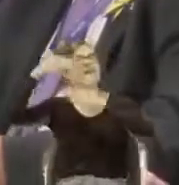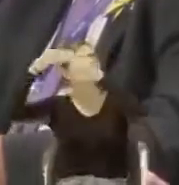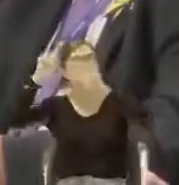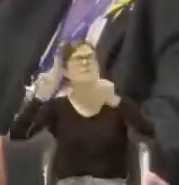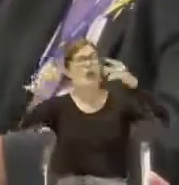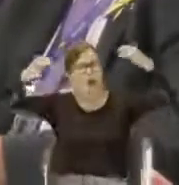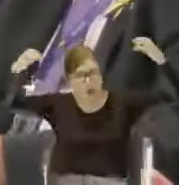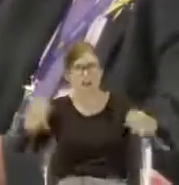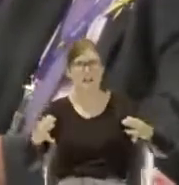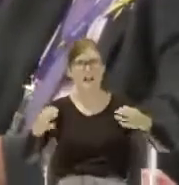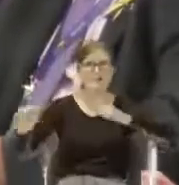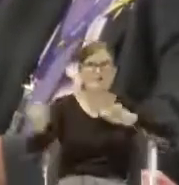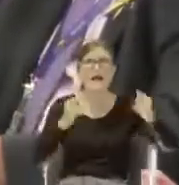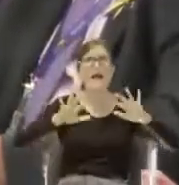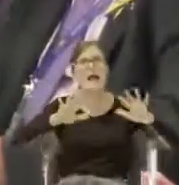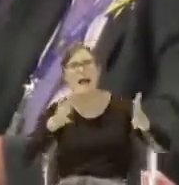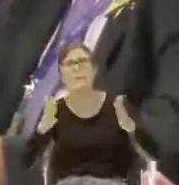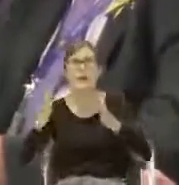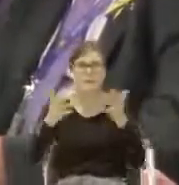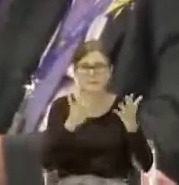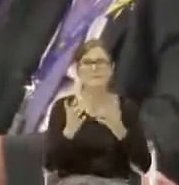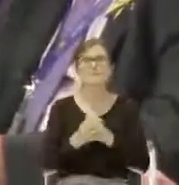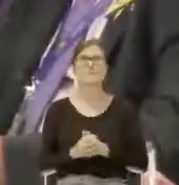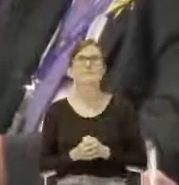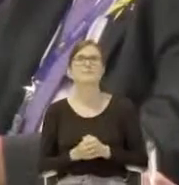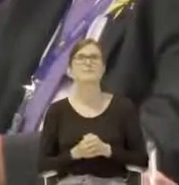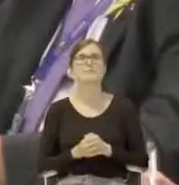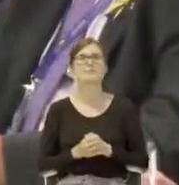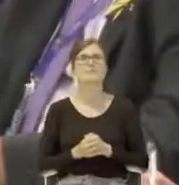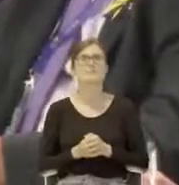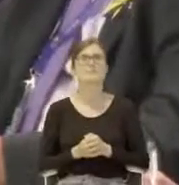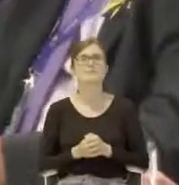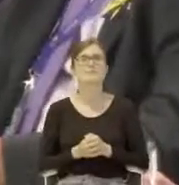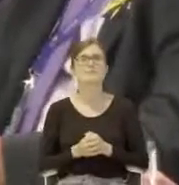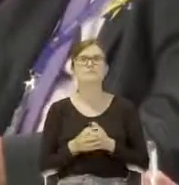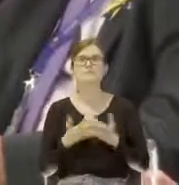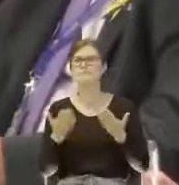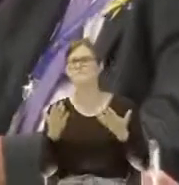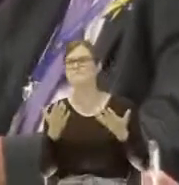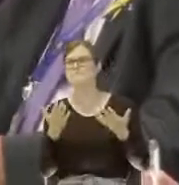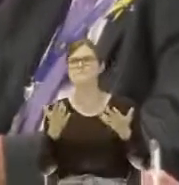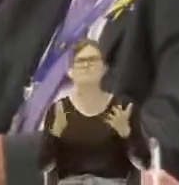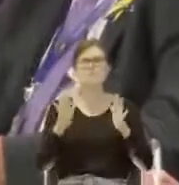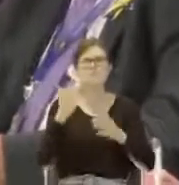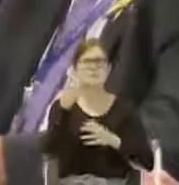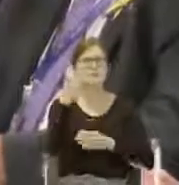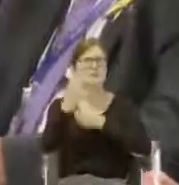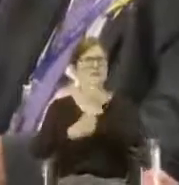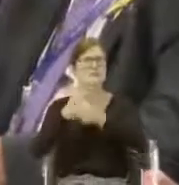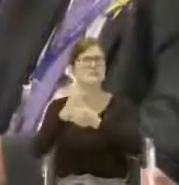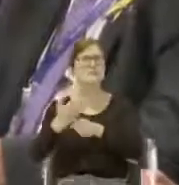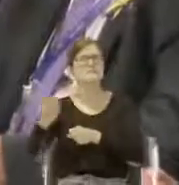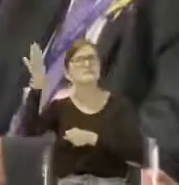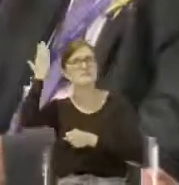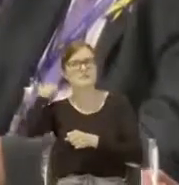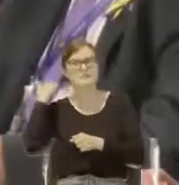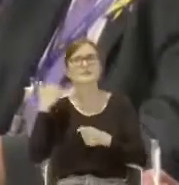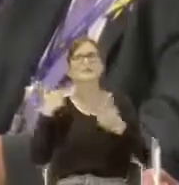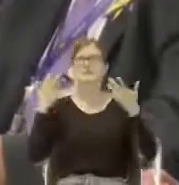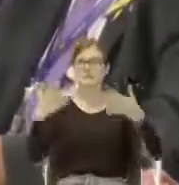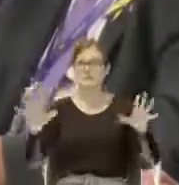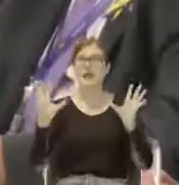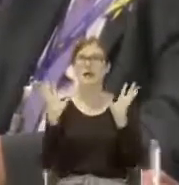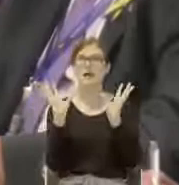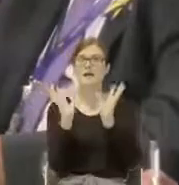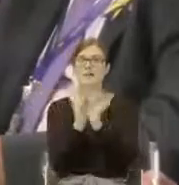more than 2 years ago, have passed since WOF 10 in Abu Dhabi. Then the border was closed due to COVID. Now we are